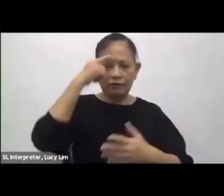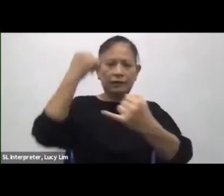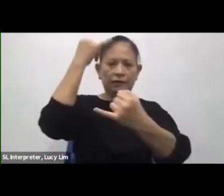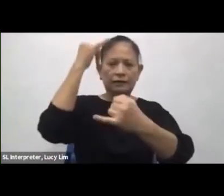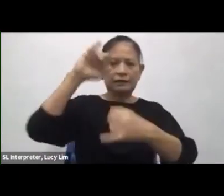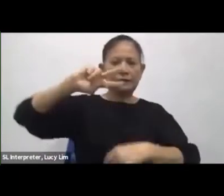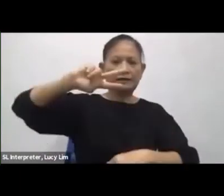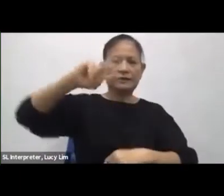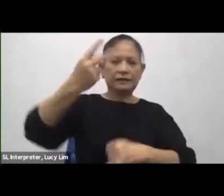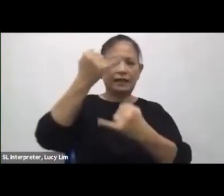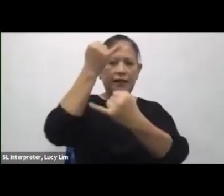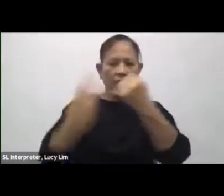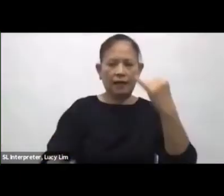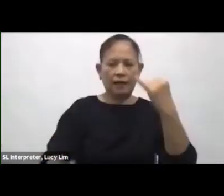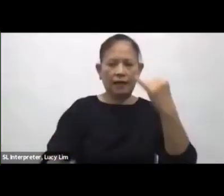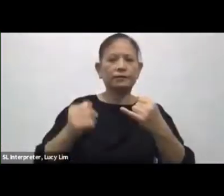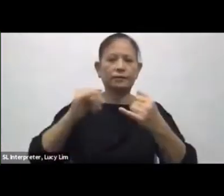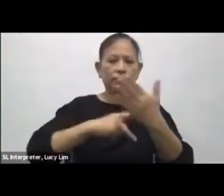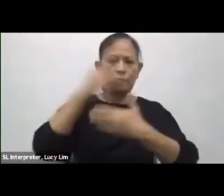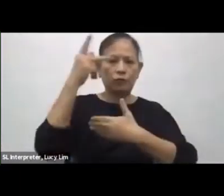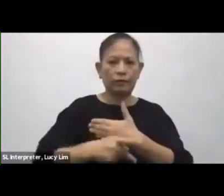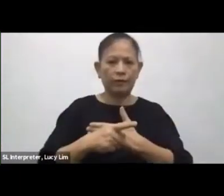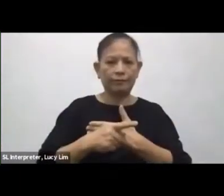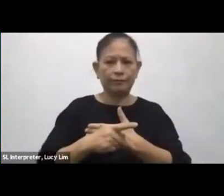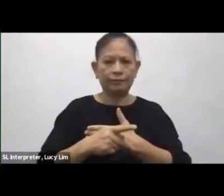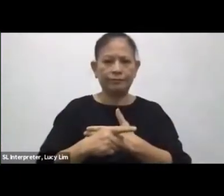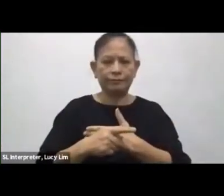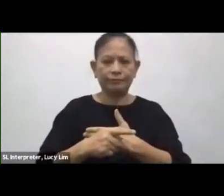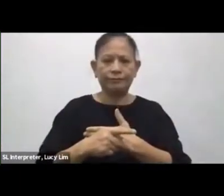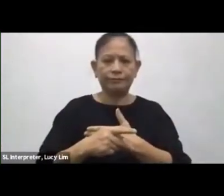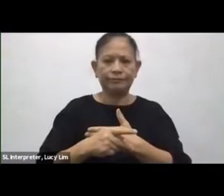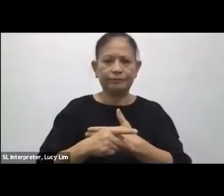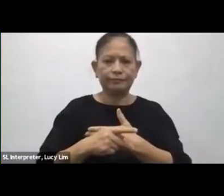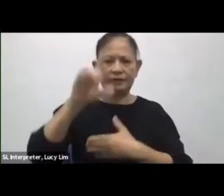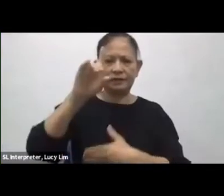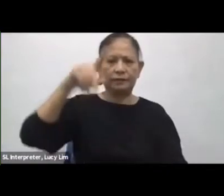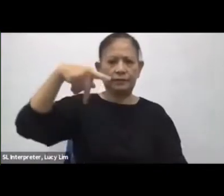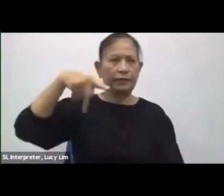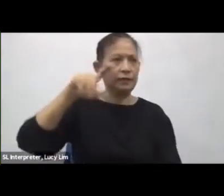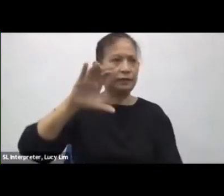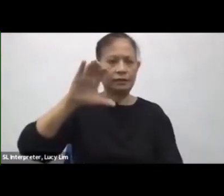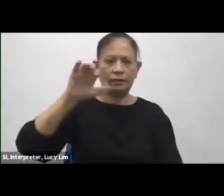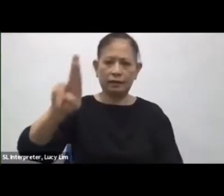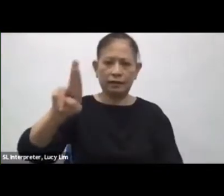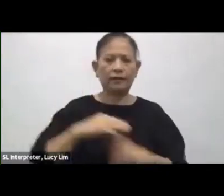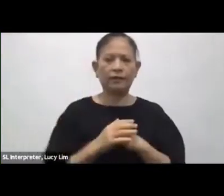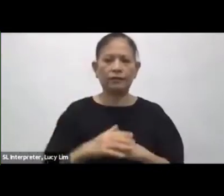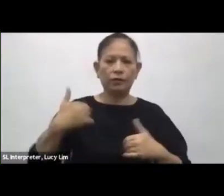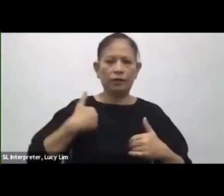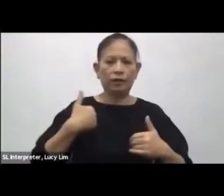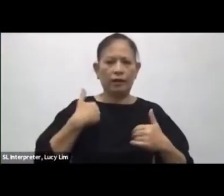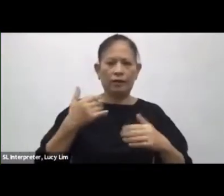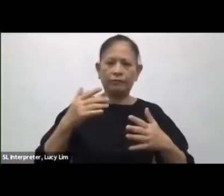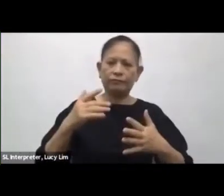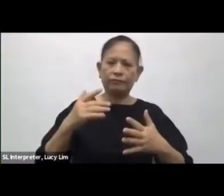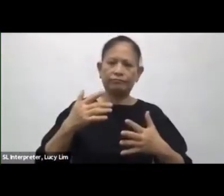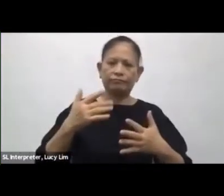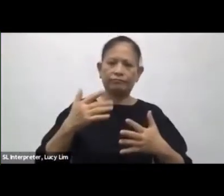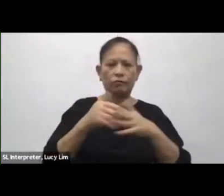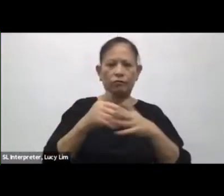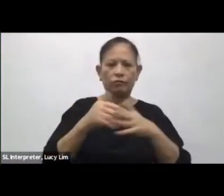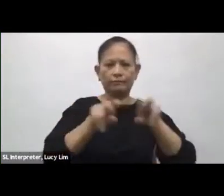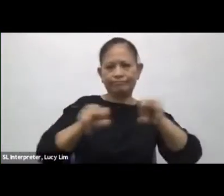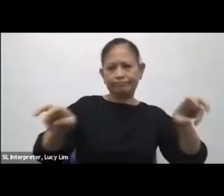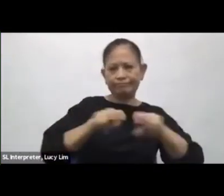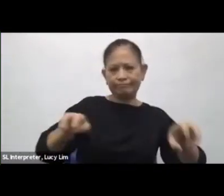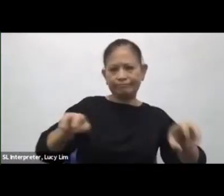virtual session of APCR SHR 10. We have our distinguished plenary speaker and esteemed